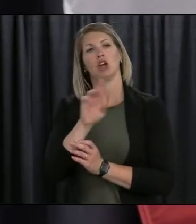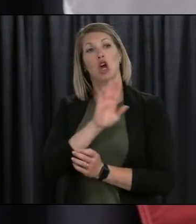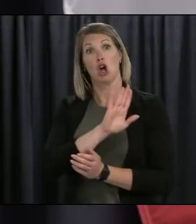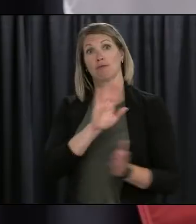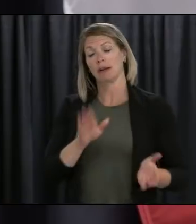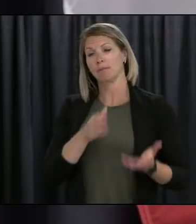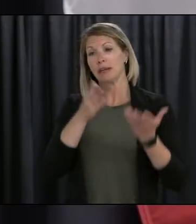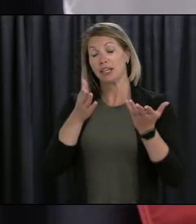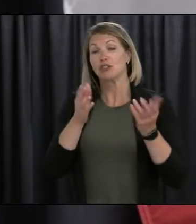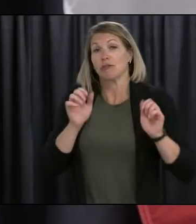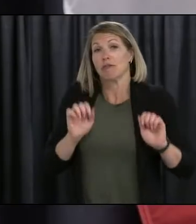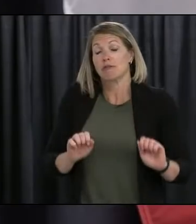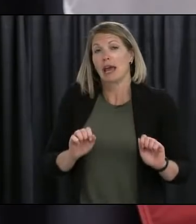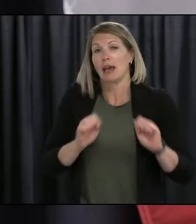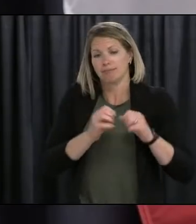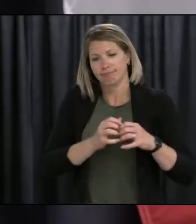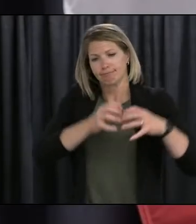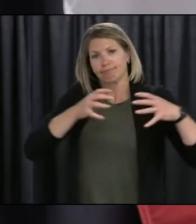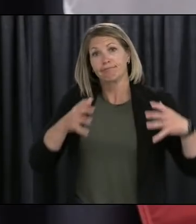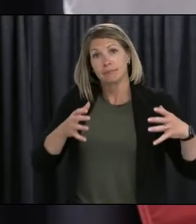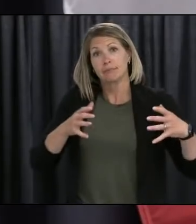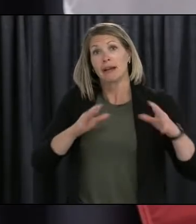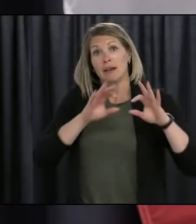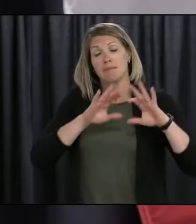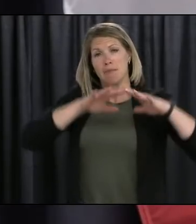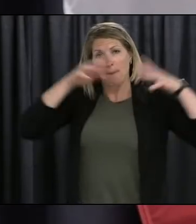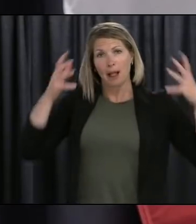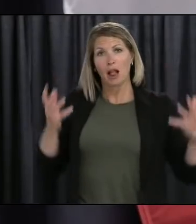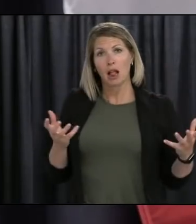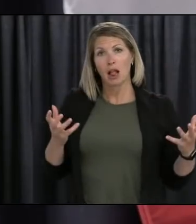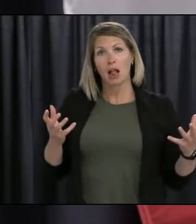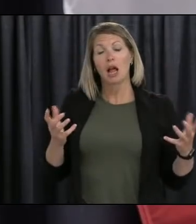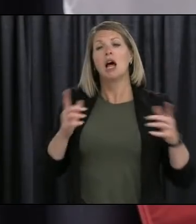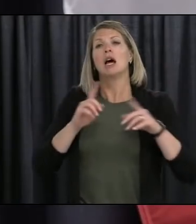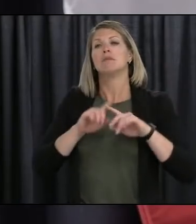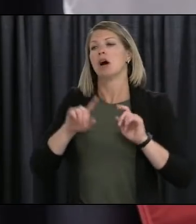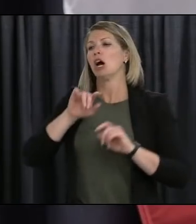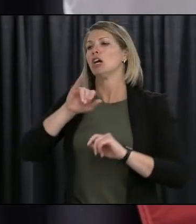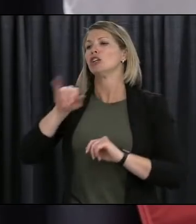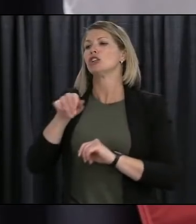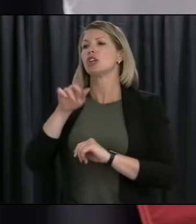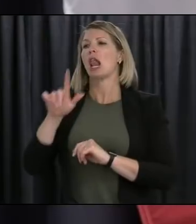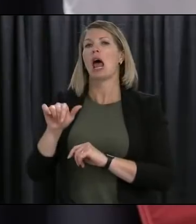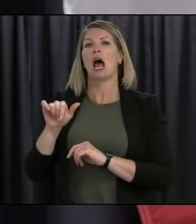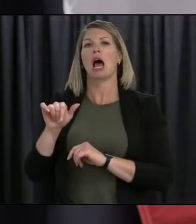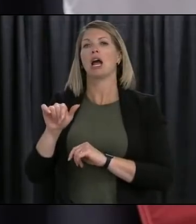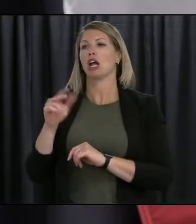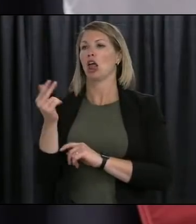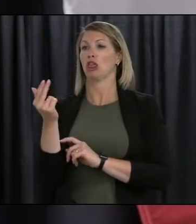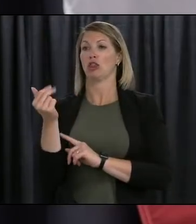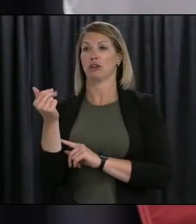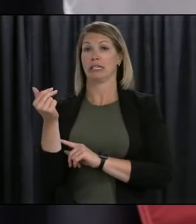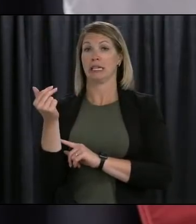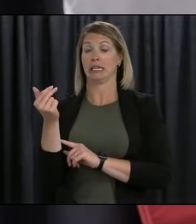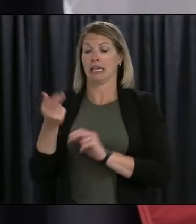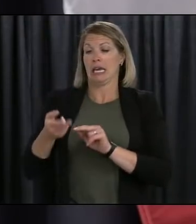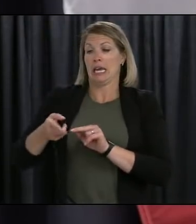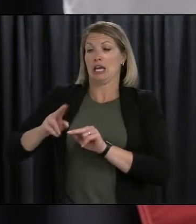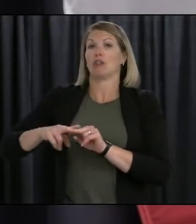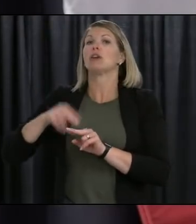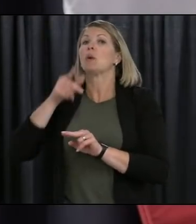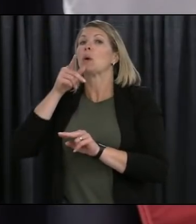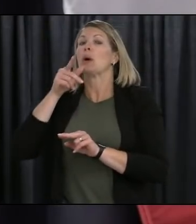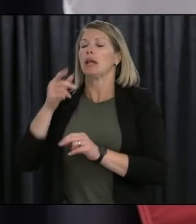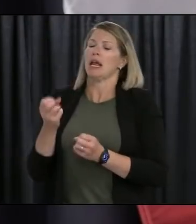circle, as of the 13th of July, there will be an increase in visitation both in acute care, long-term